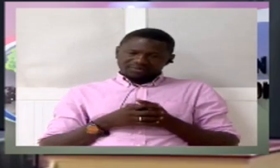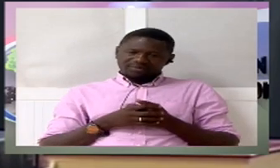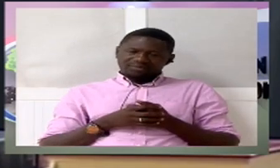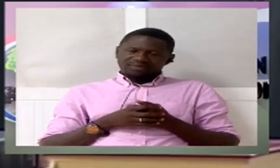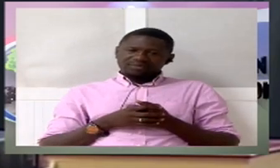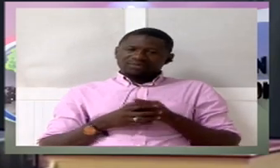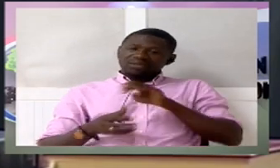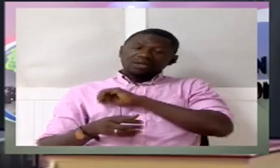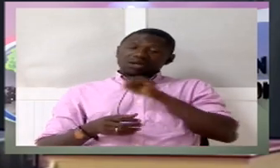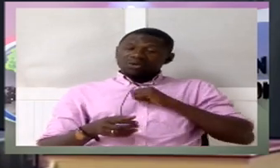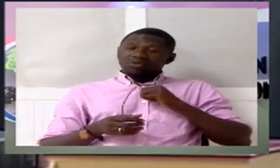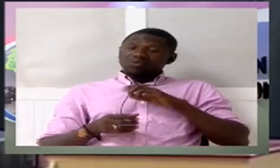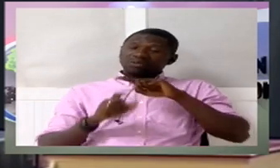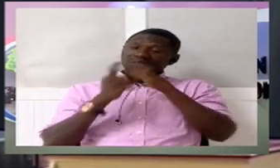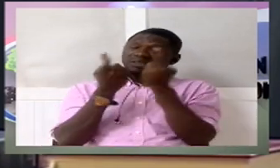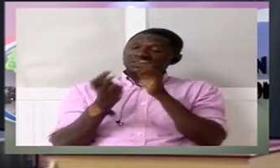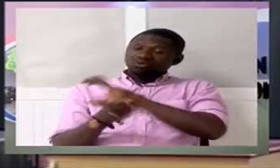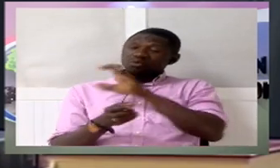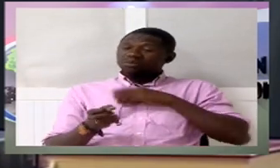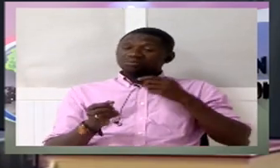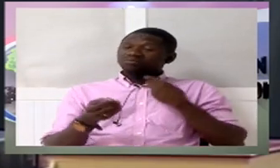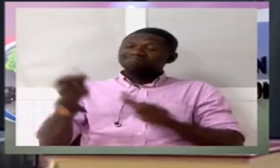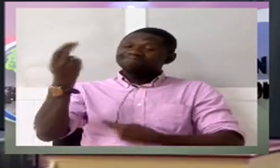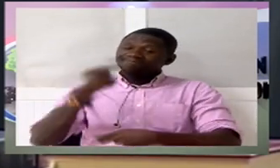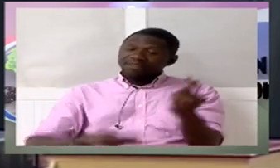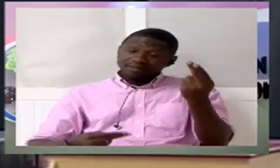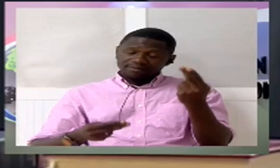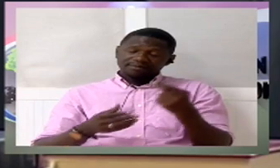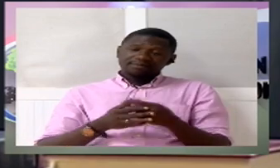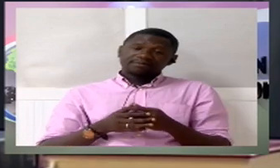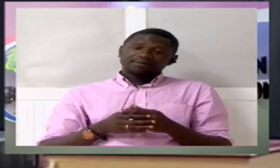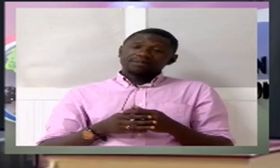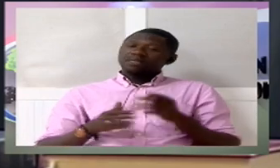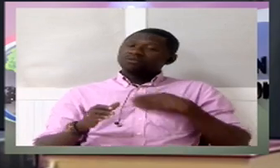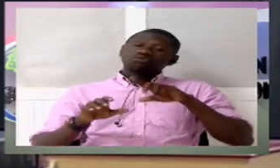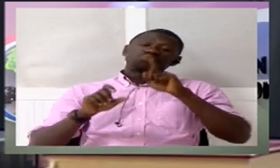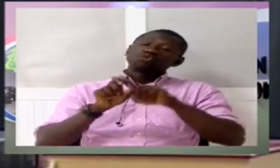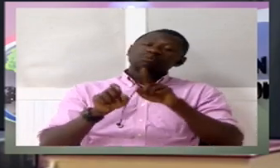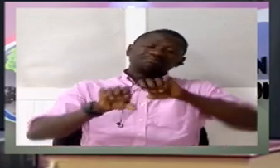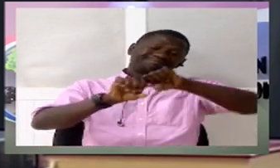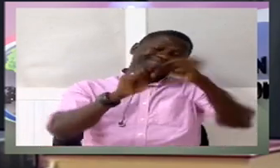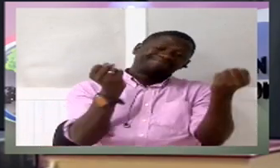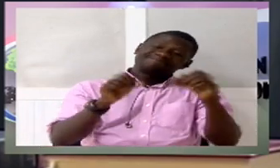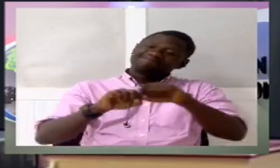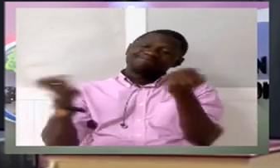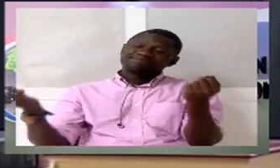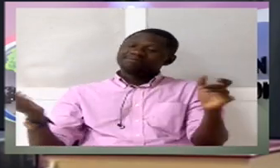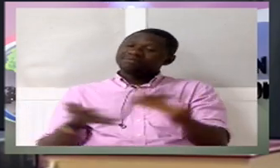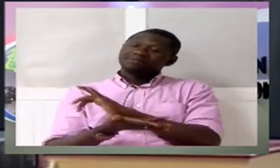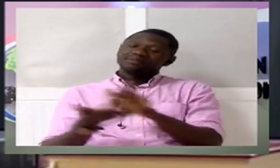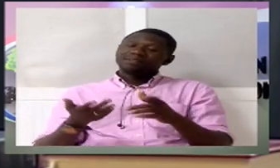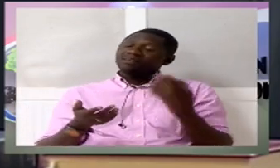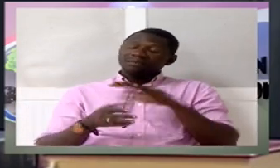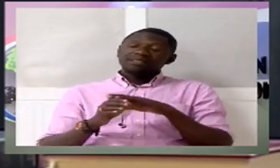Our properties are being sold and demolished even when the matter is